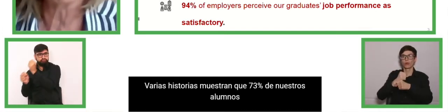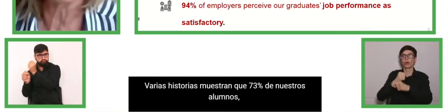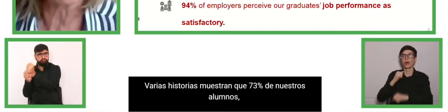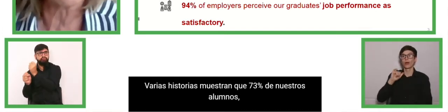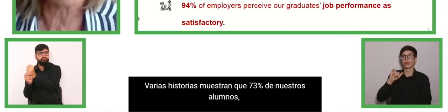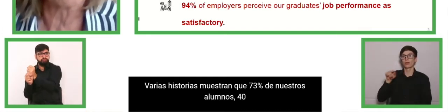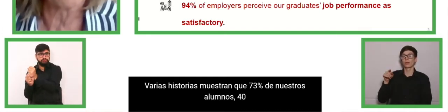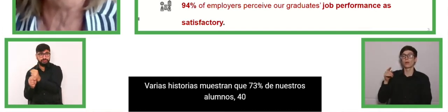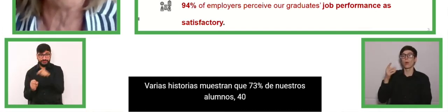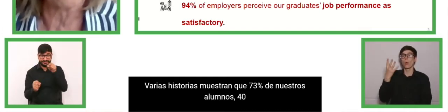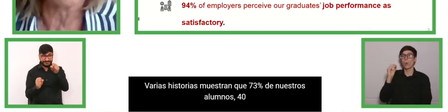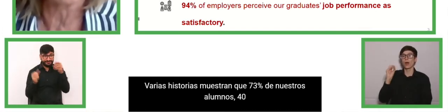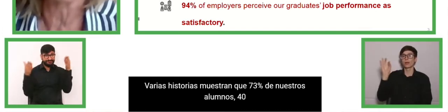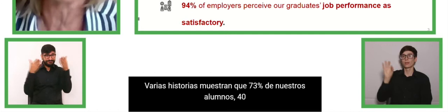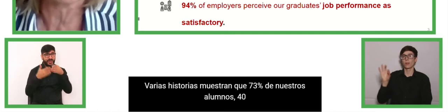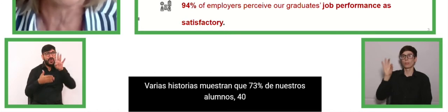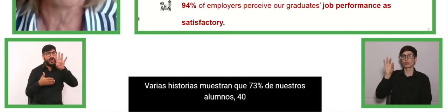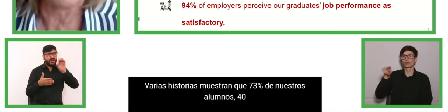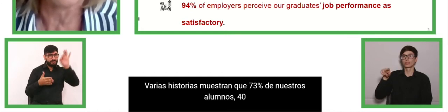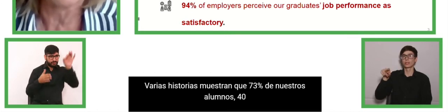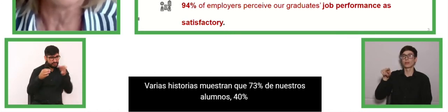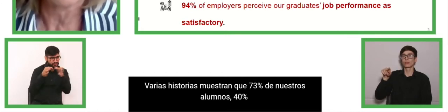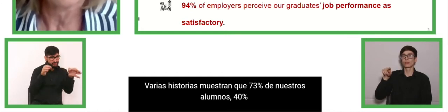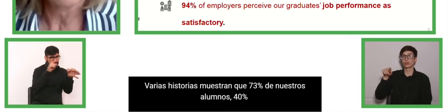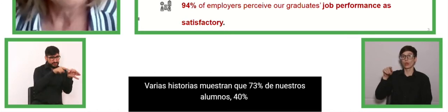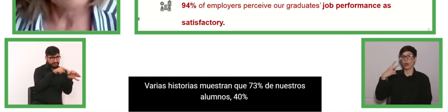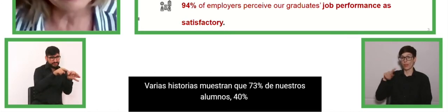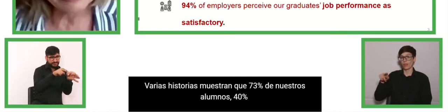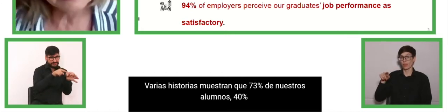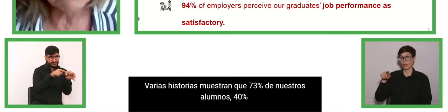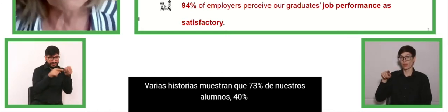for 5 years or more in the same companies.